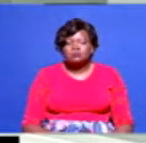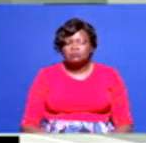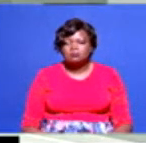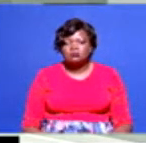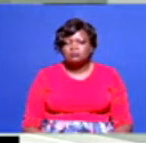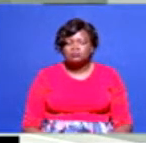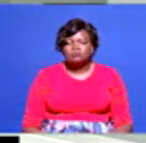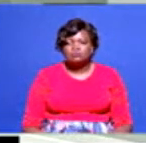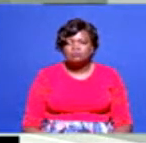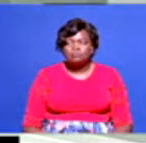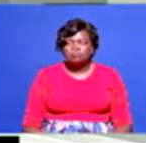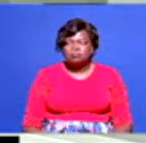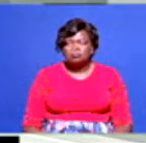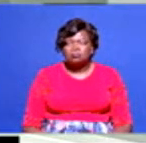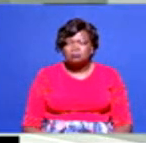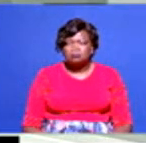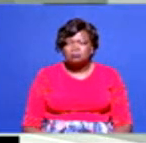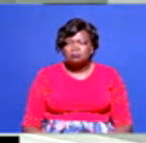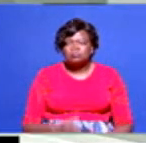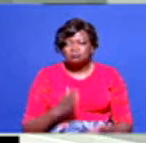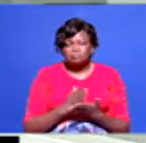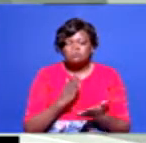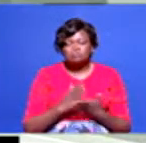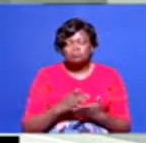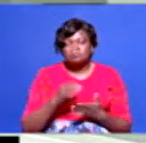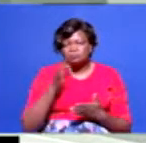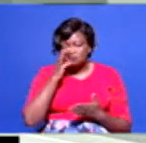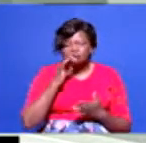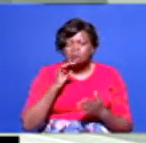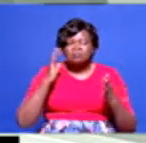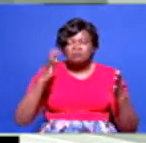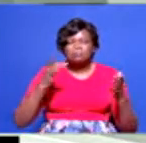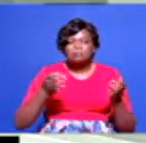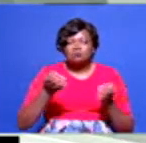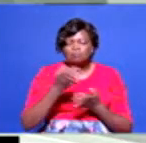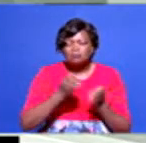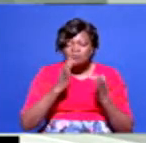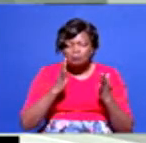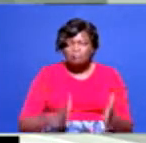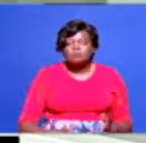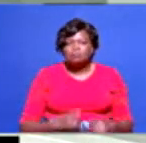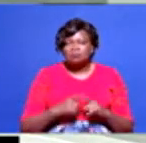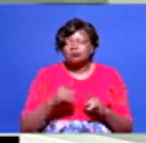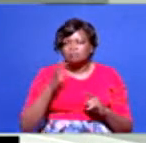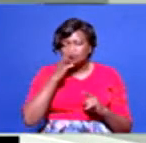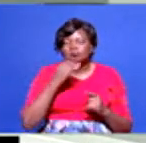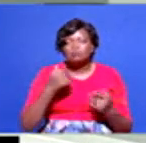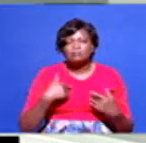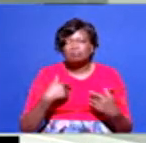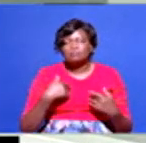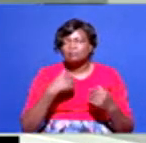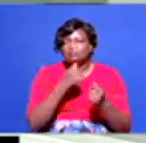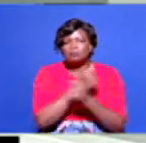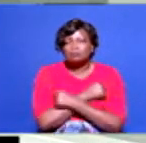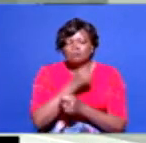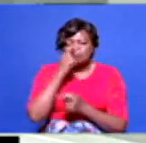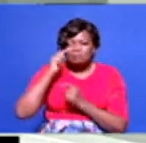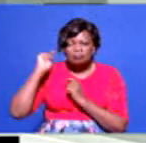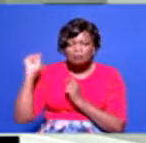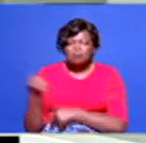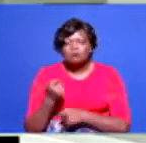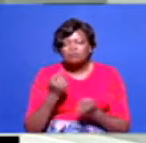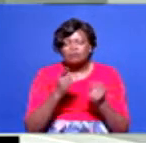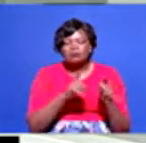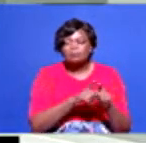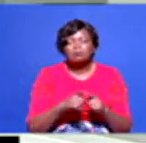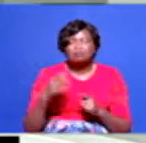Now, aside from being a great economist, did you know that former President Mwai Kibaki had a love for golf and served as patron of